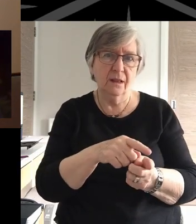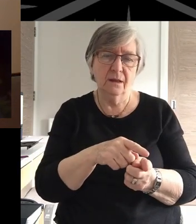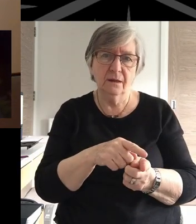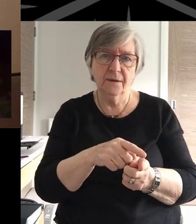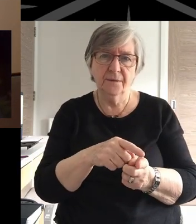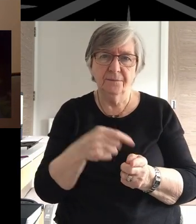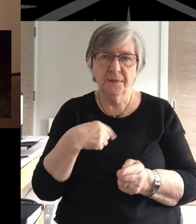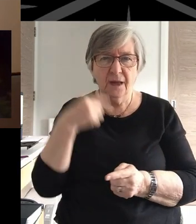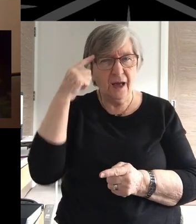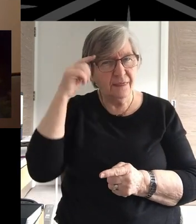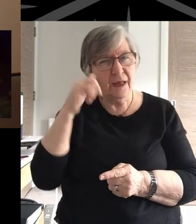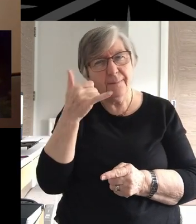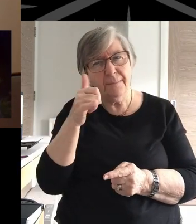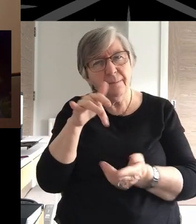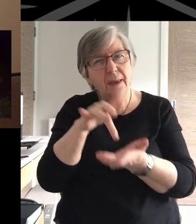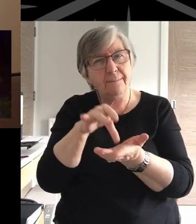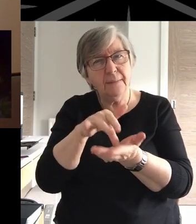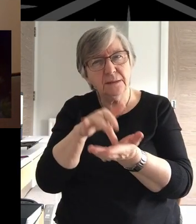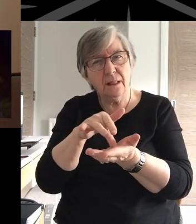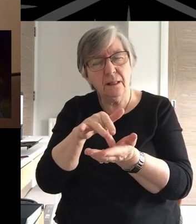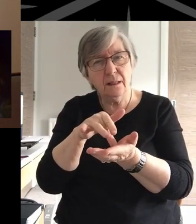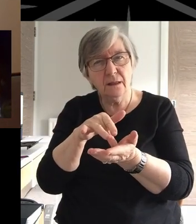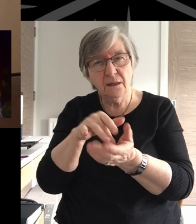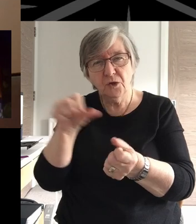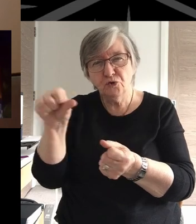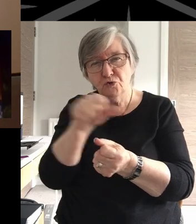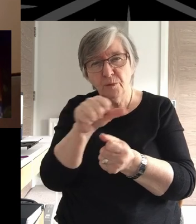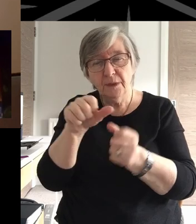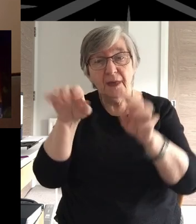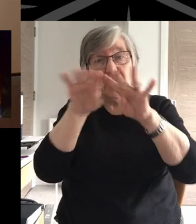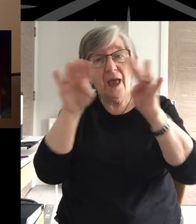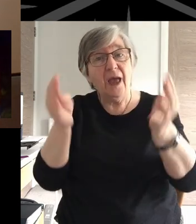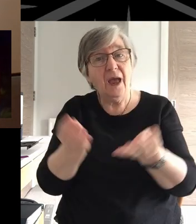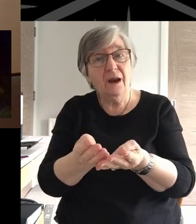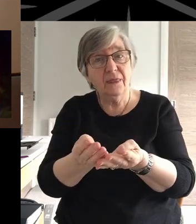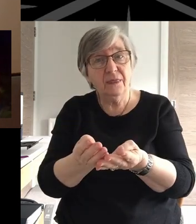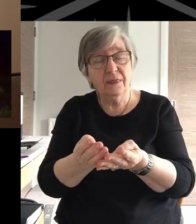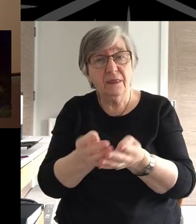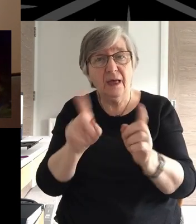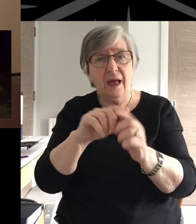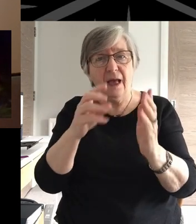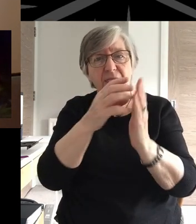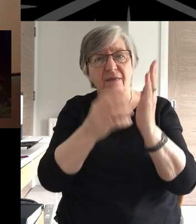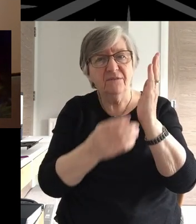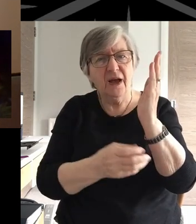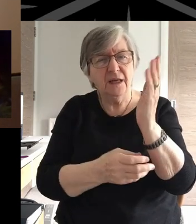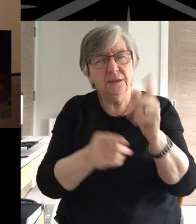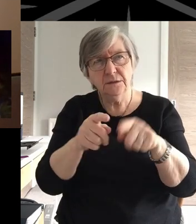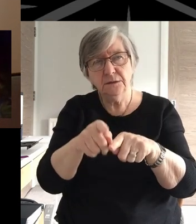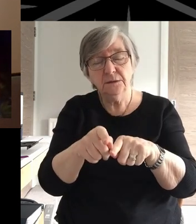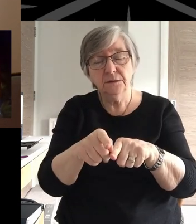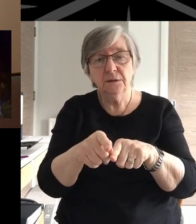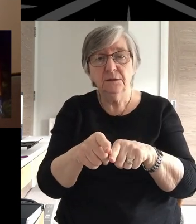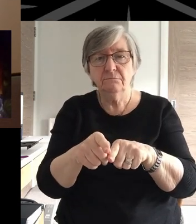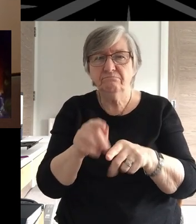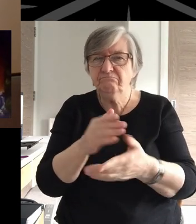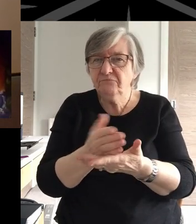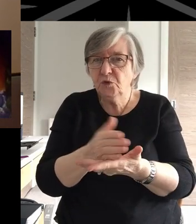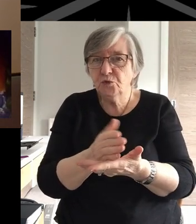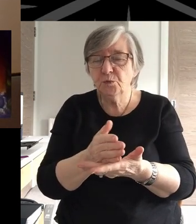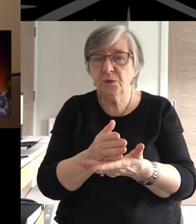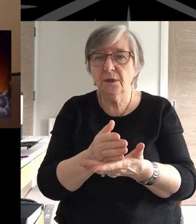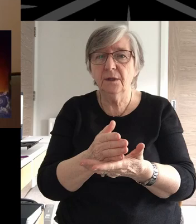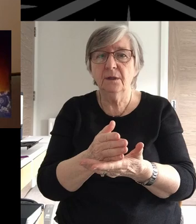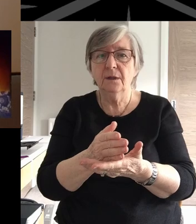I think maybe the middle part meant to represent the earth and maybe like the vines. Not sure what that is. And then